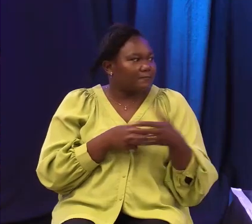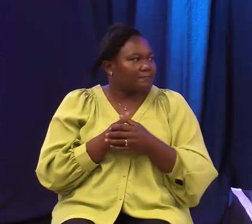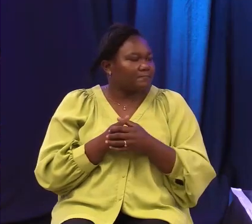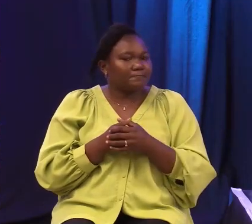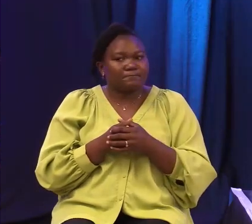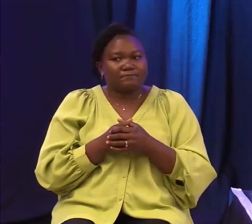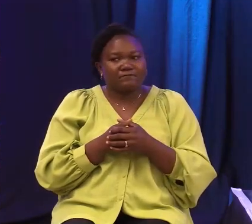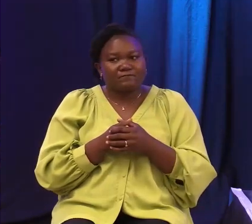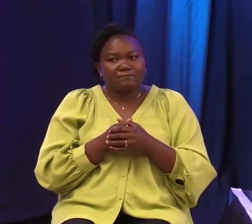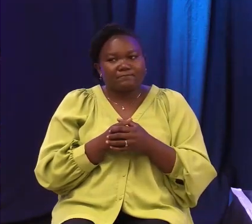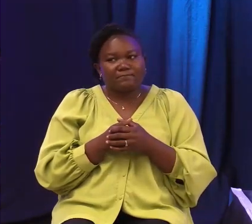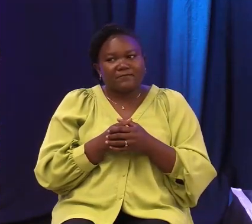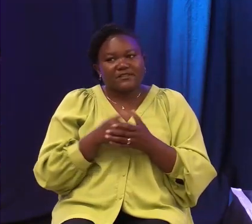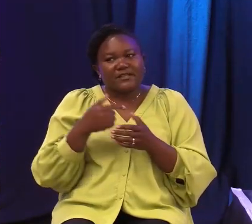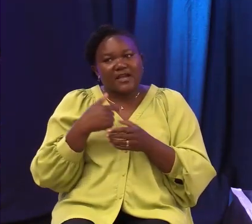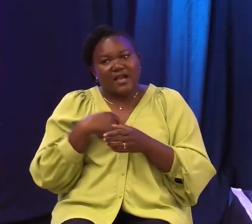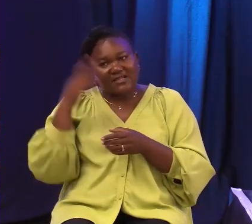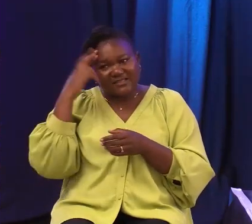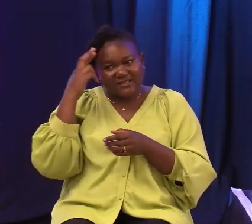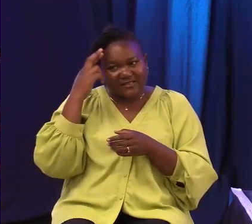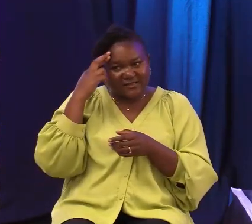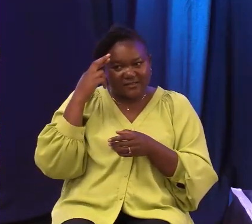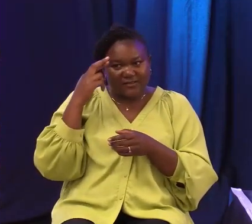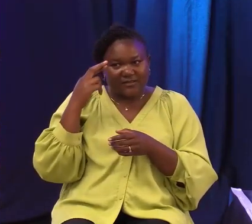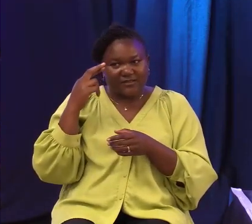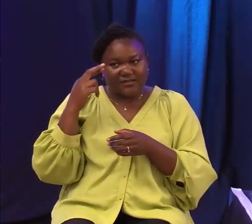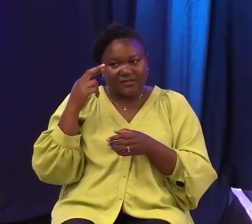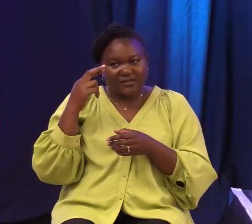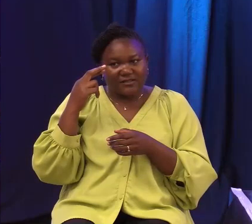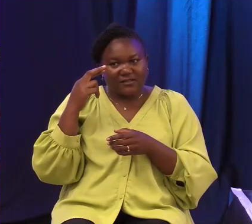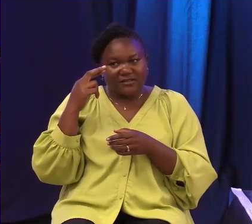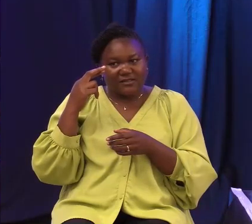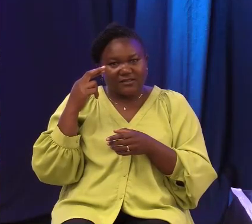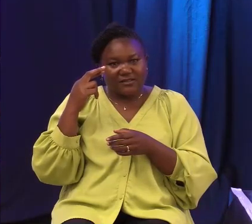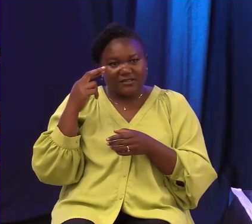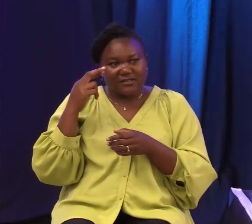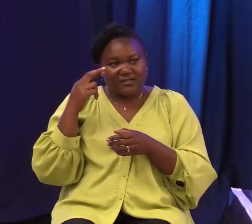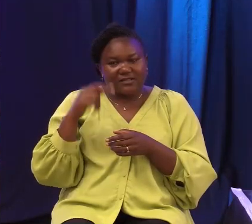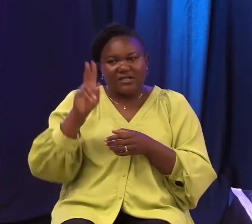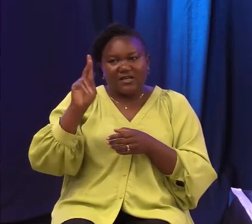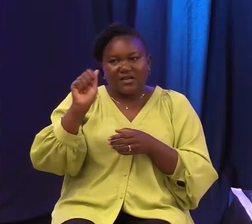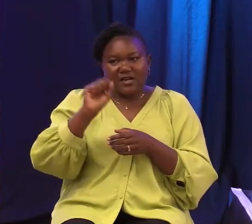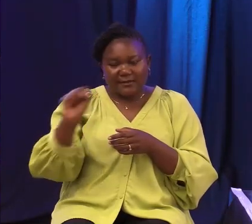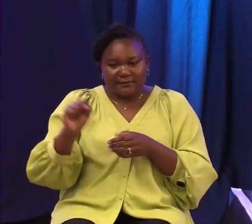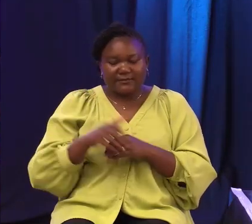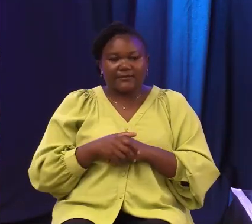Yeah, I recognized the country representative of Conrad